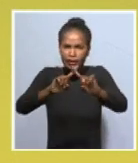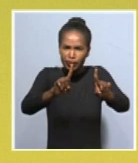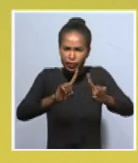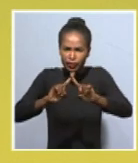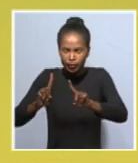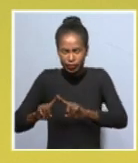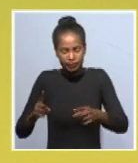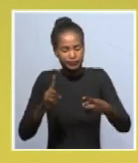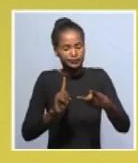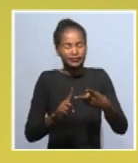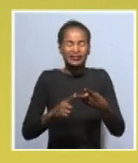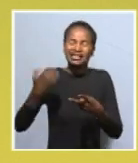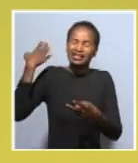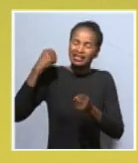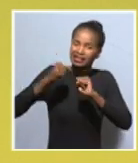lack of